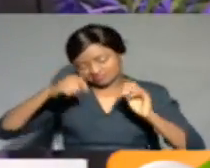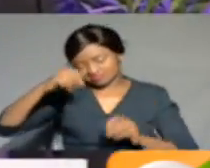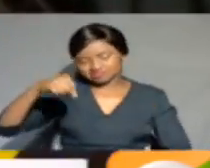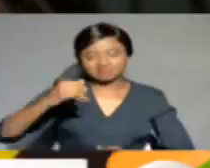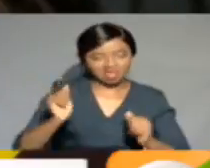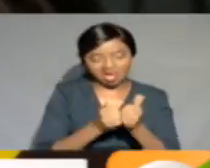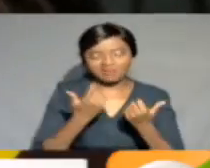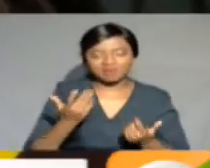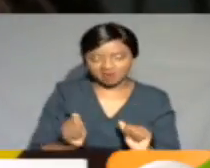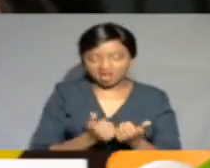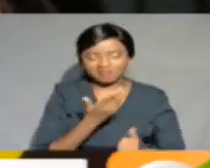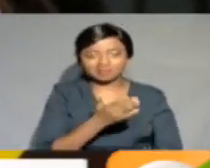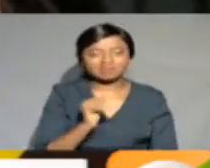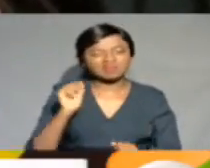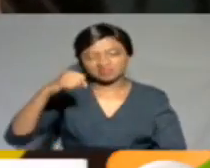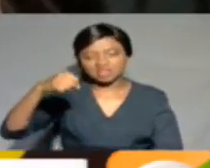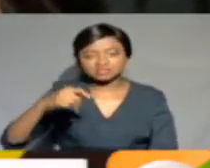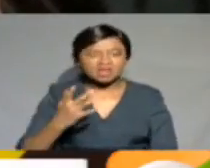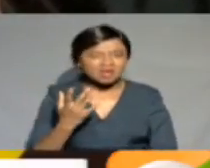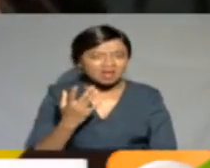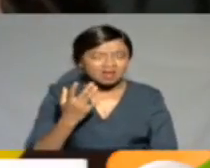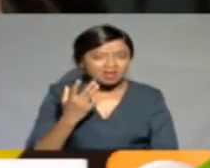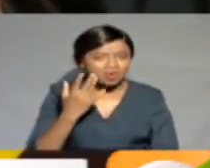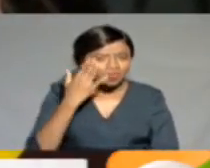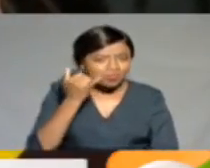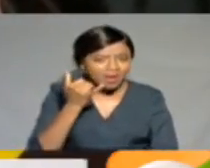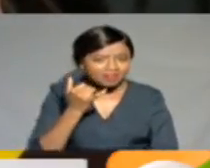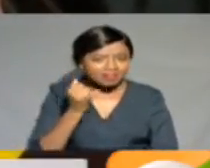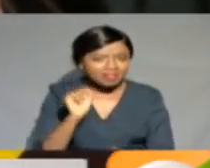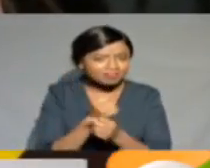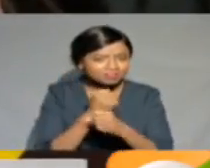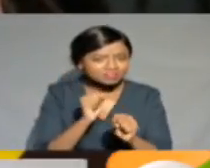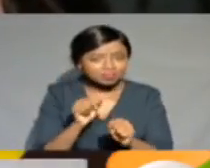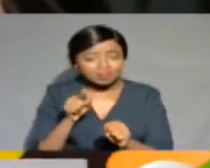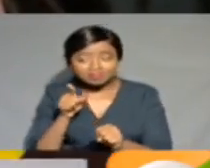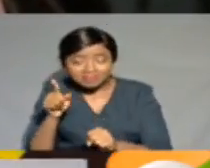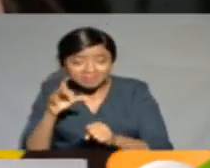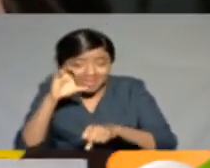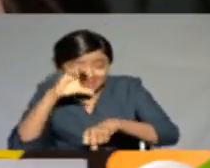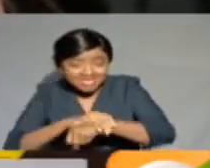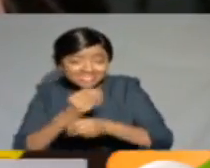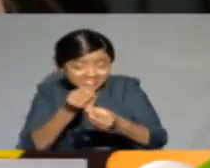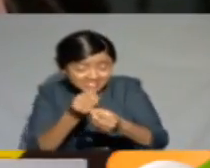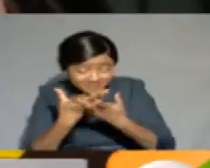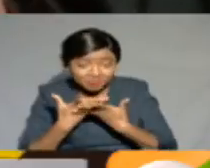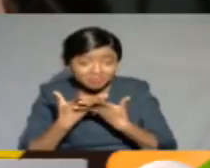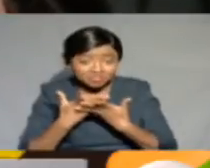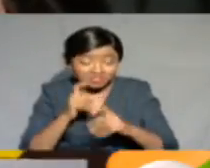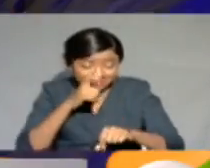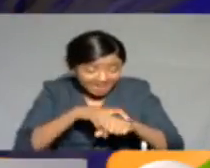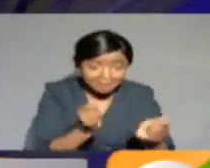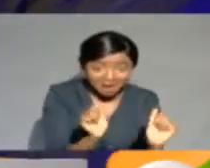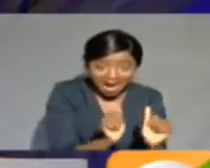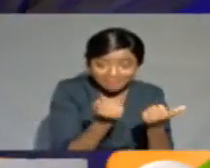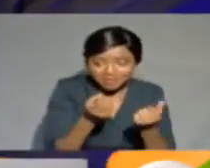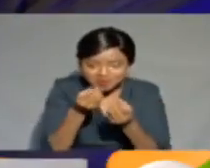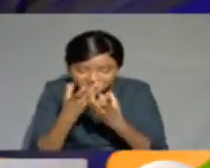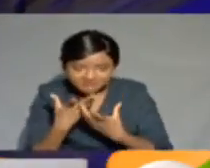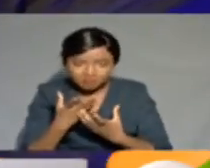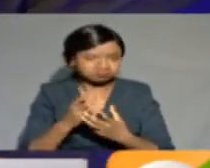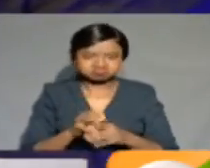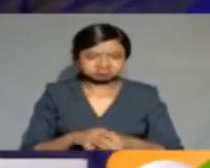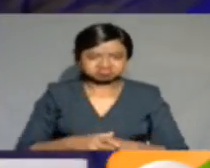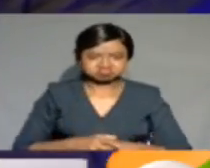is going on, because we do not get the information as quickly as these things happen.